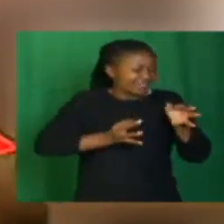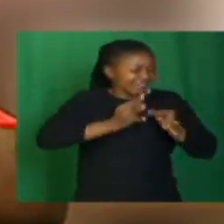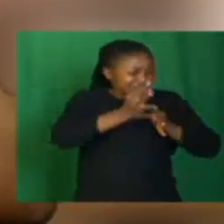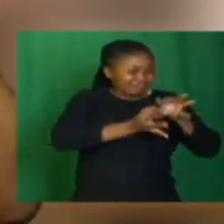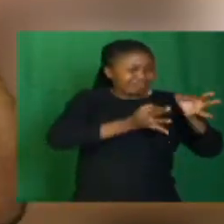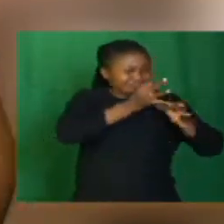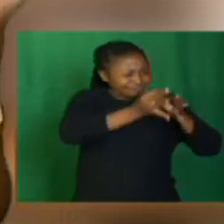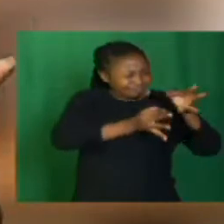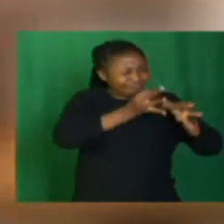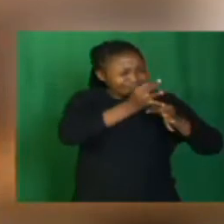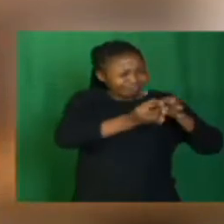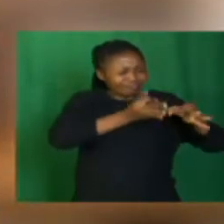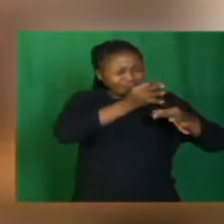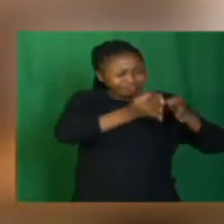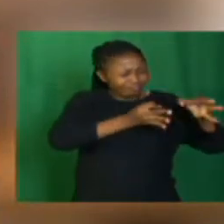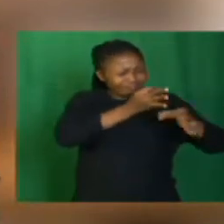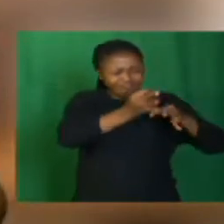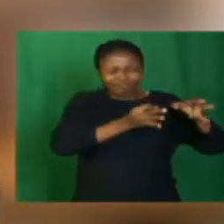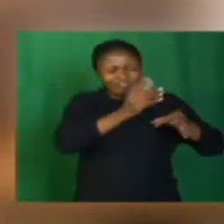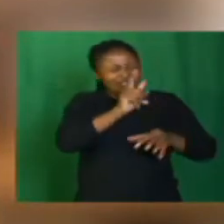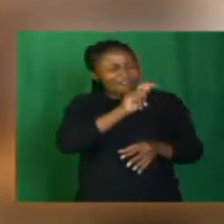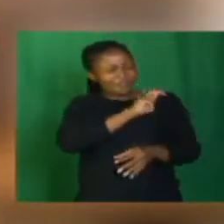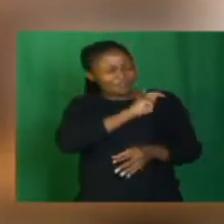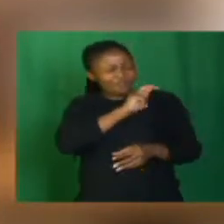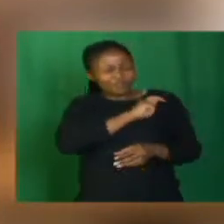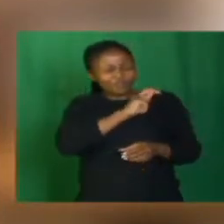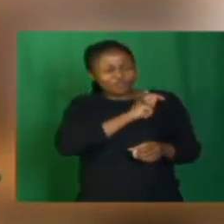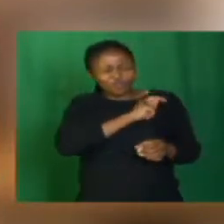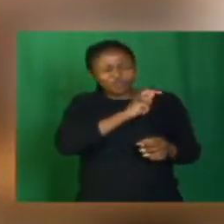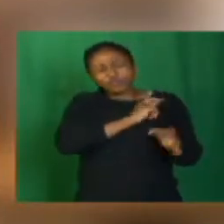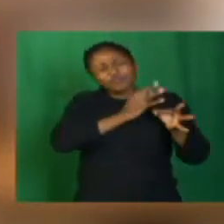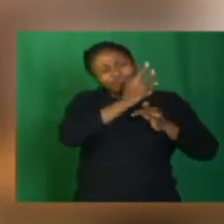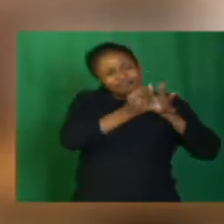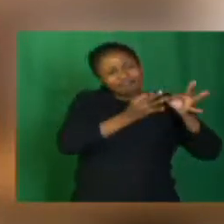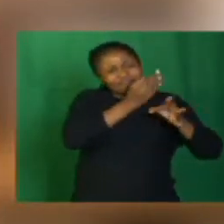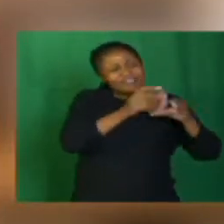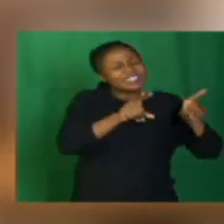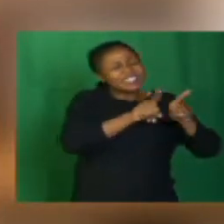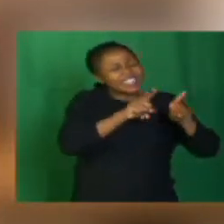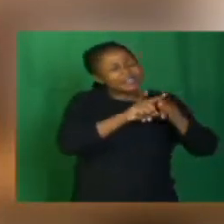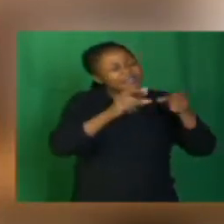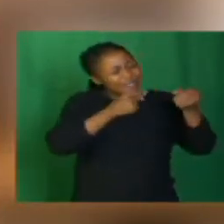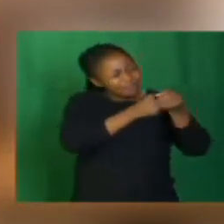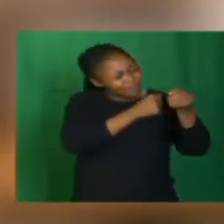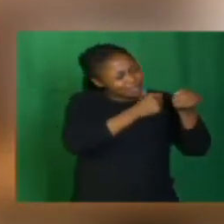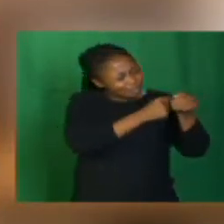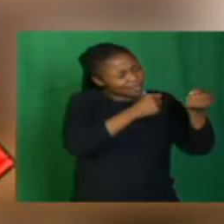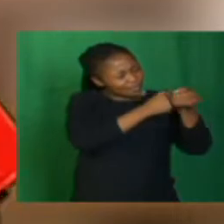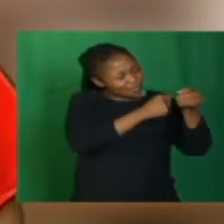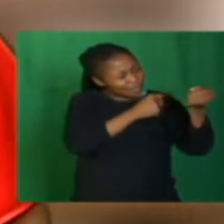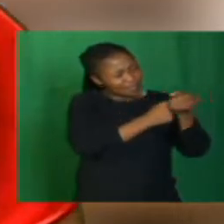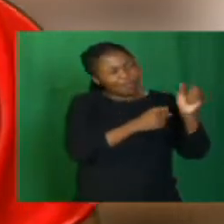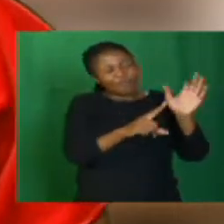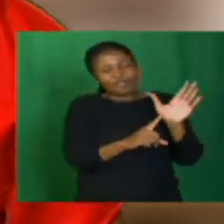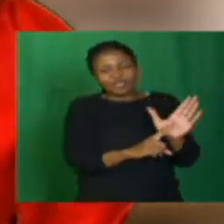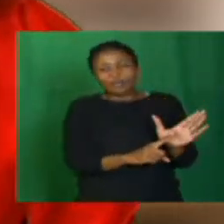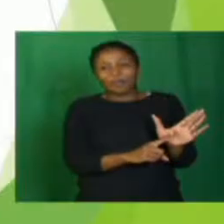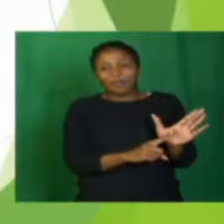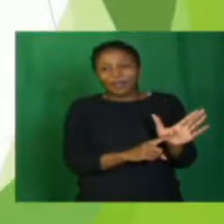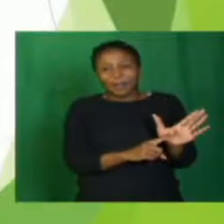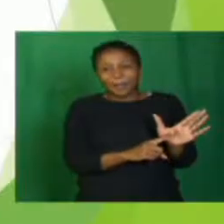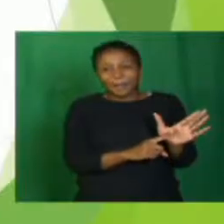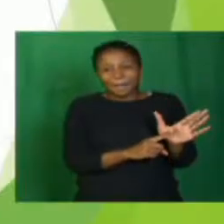teacher the what? The facts. And you do what? Substantiate your facts using what? Justifications. And then